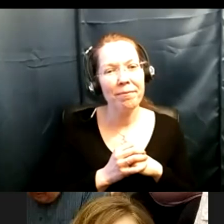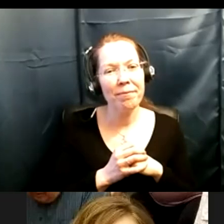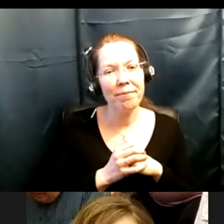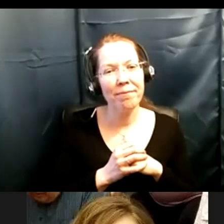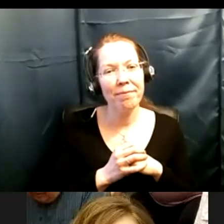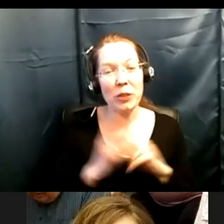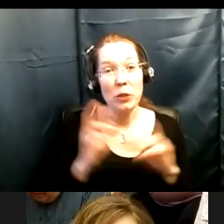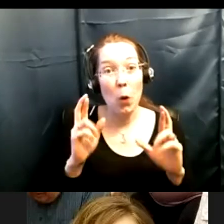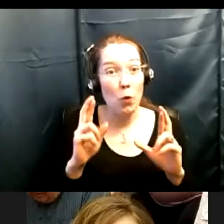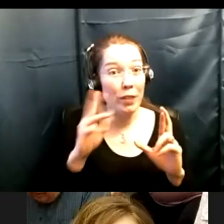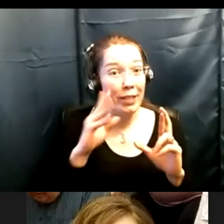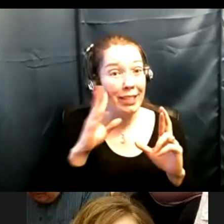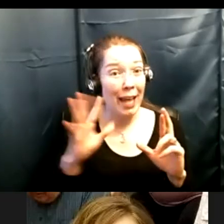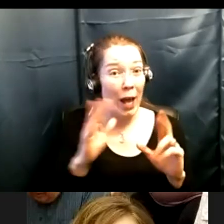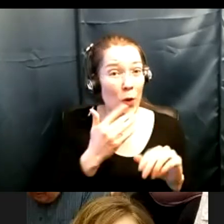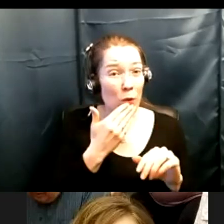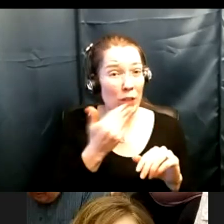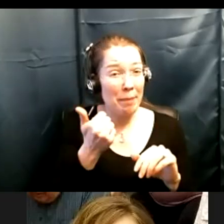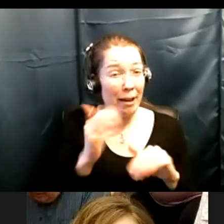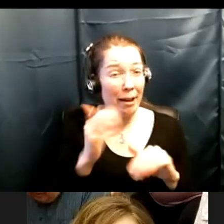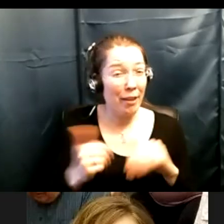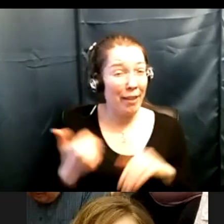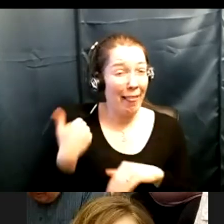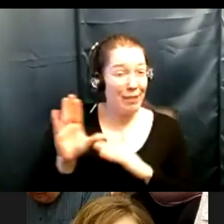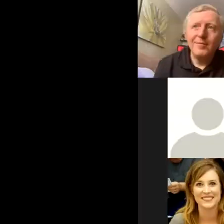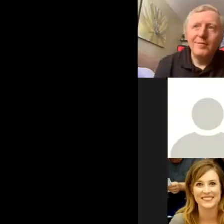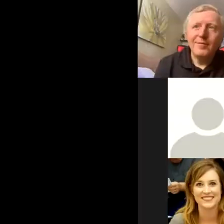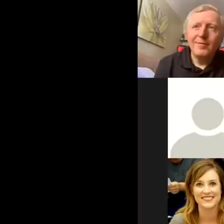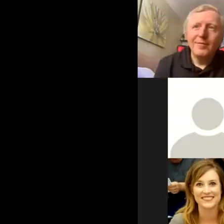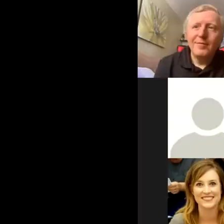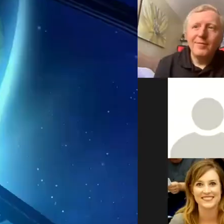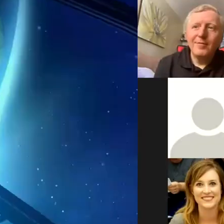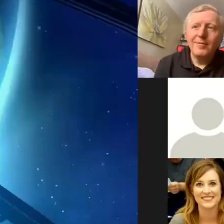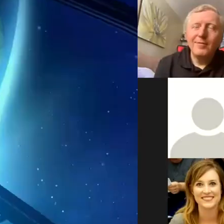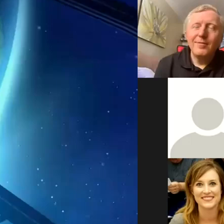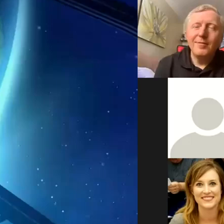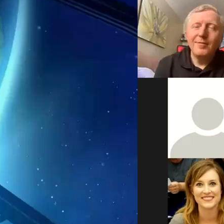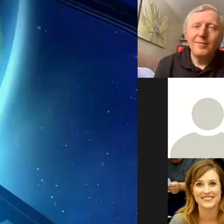Hopefully the sound works better on this than it did on the last video.